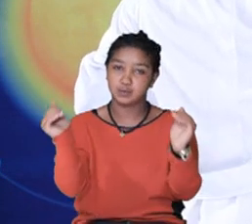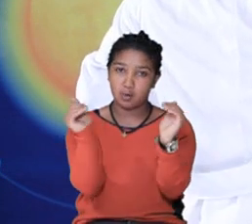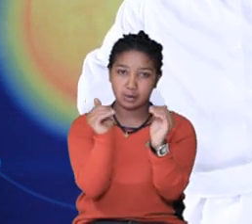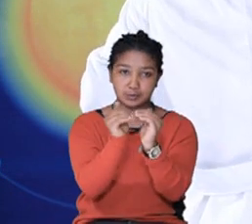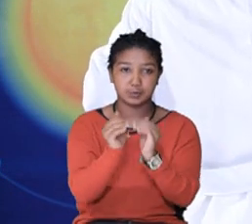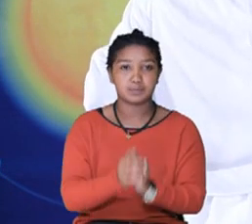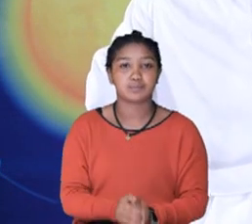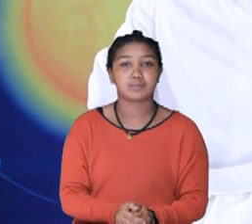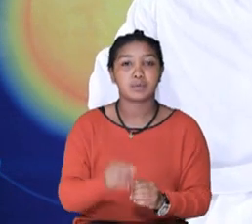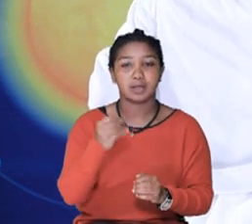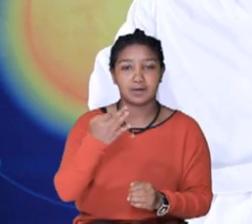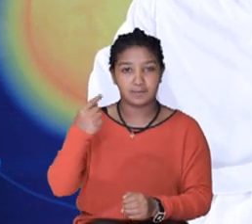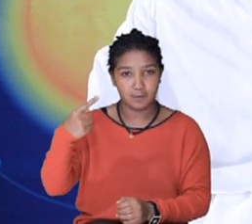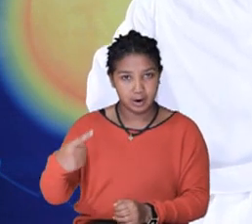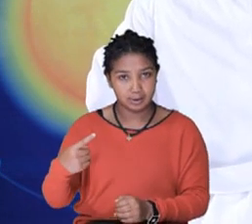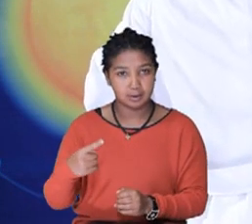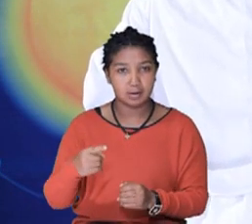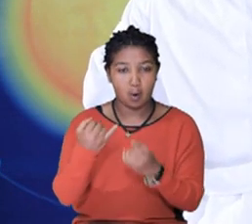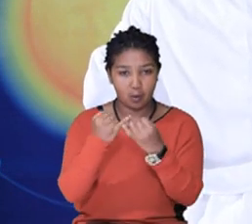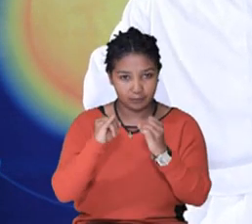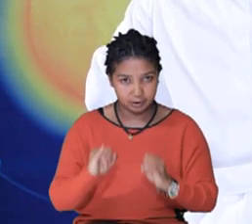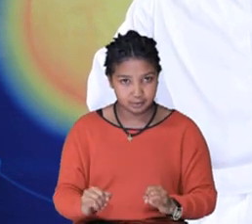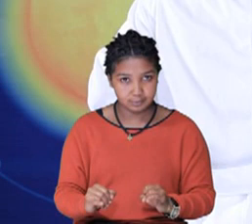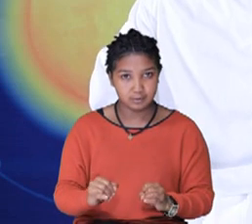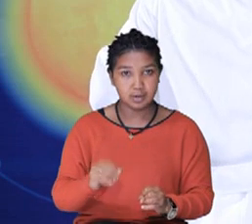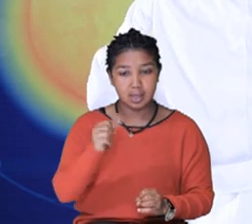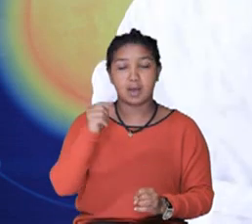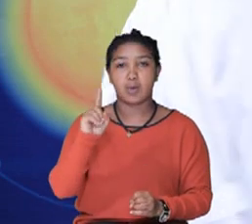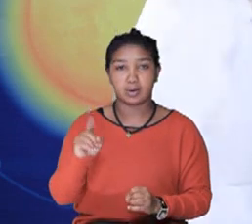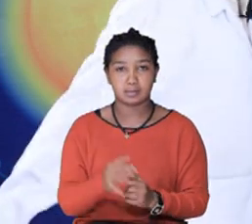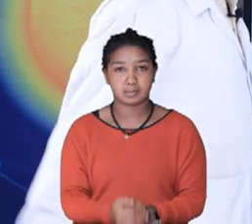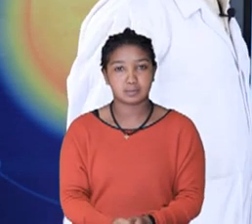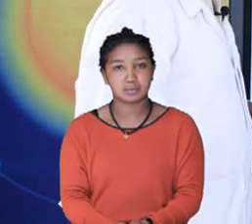equal to F1 over A1.